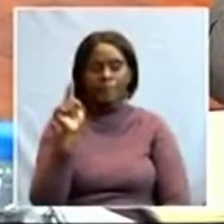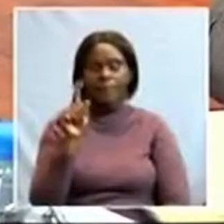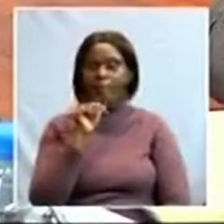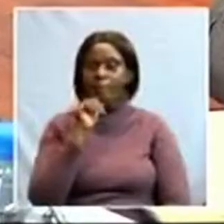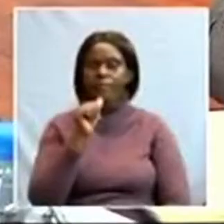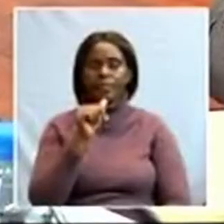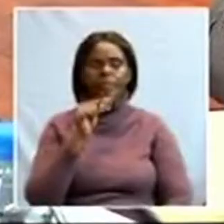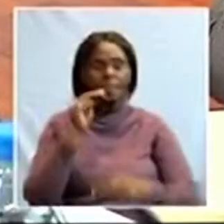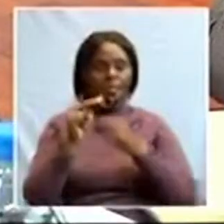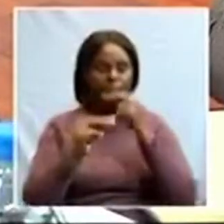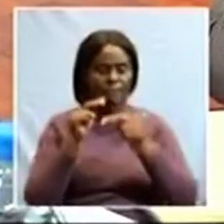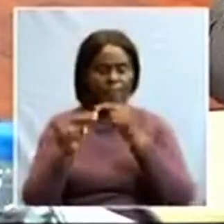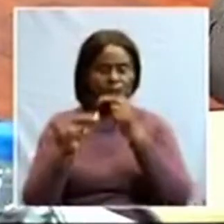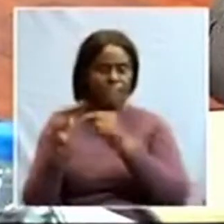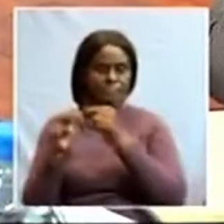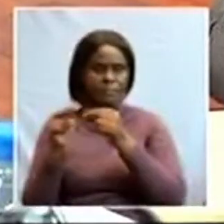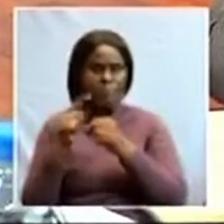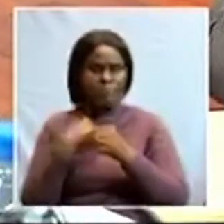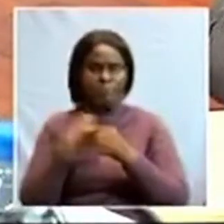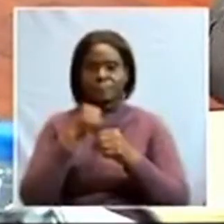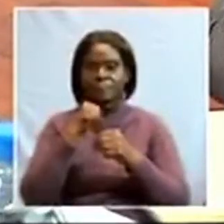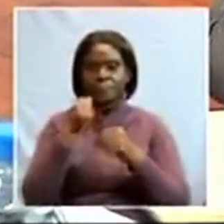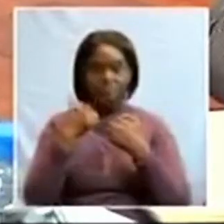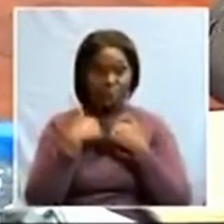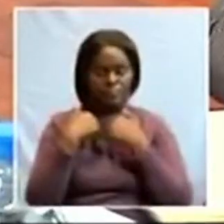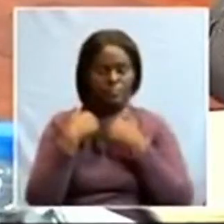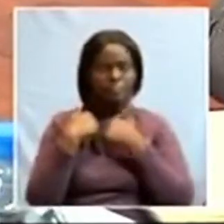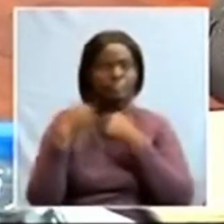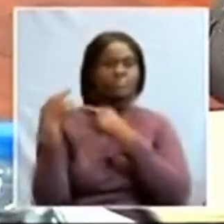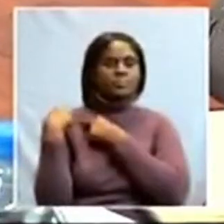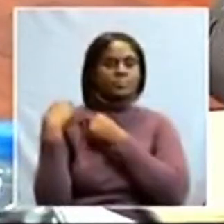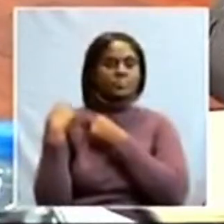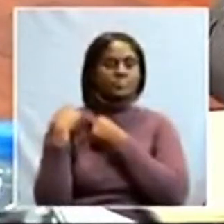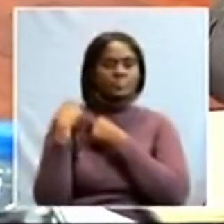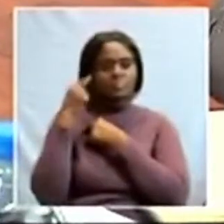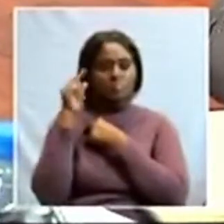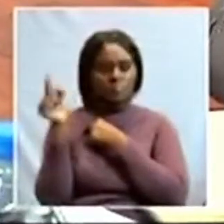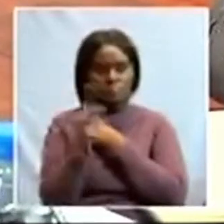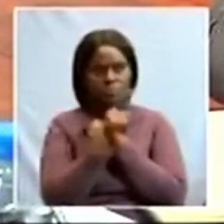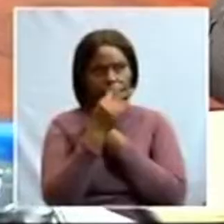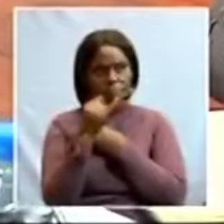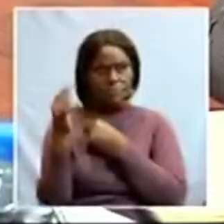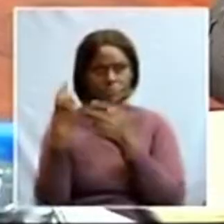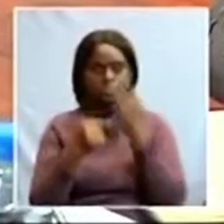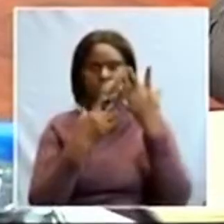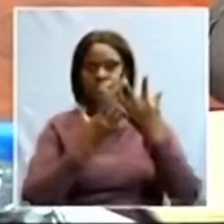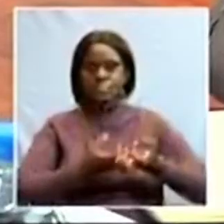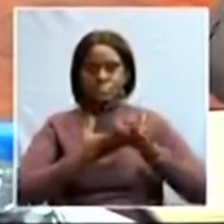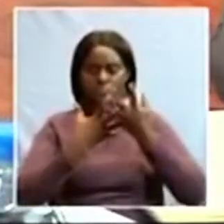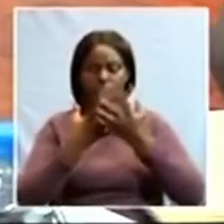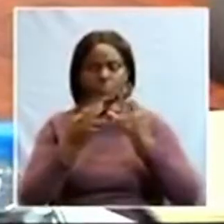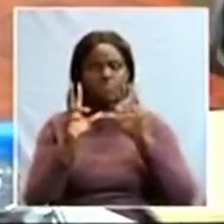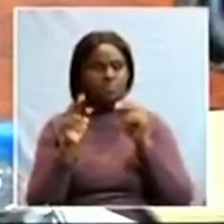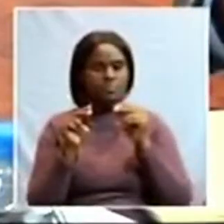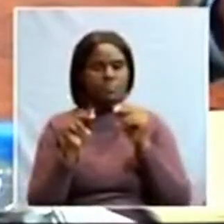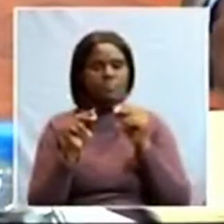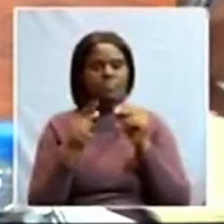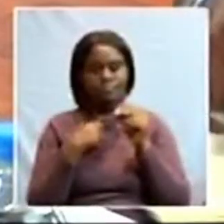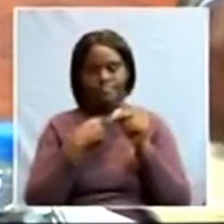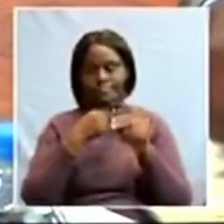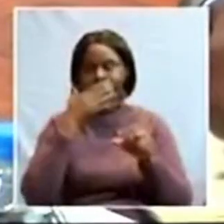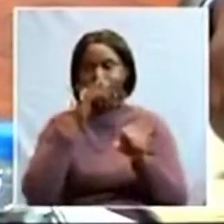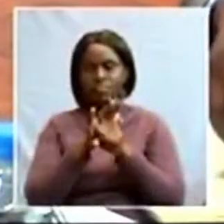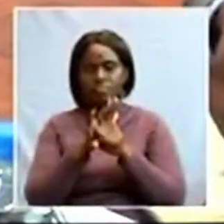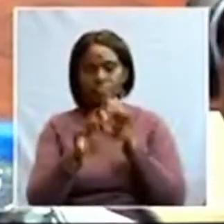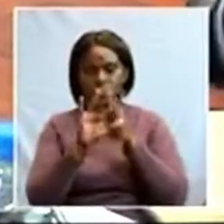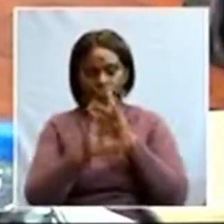that I shouldn't take responsibility for the issues which are being raised. I promise